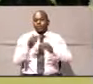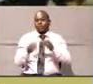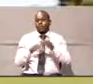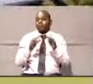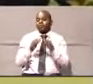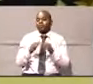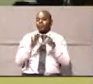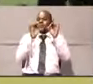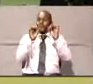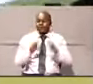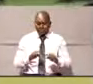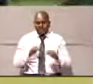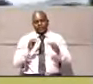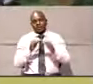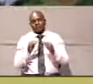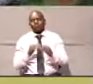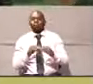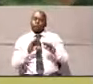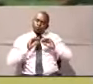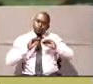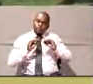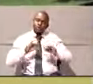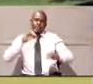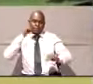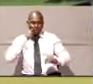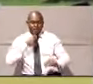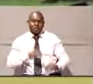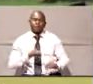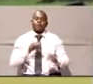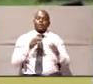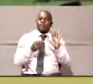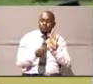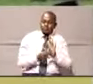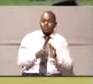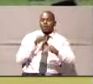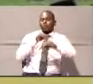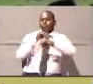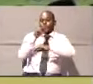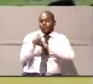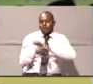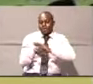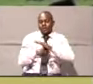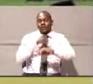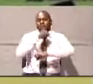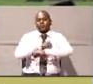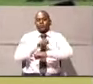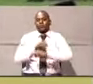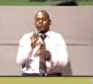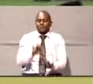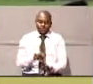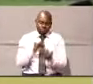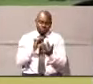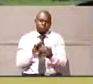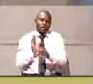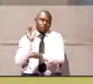teachers' houses, paint them nicely, so that the Donga Demonstration Primary School is a special school